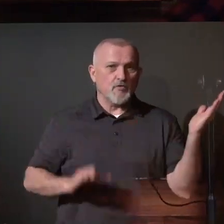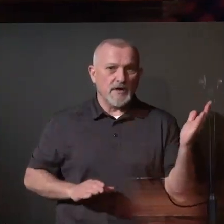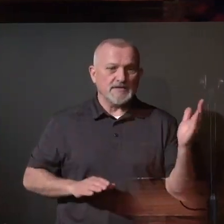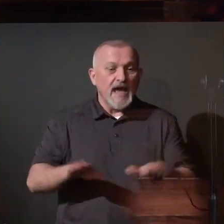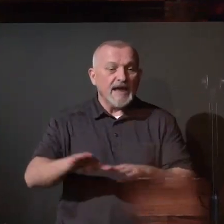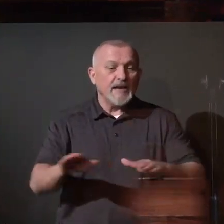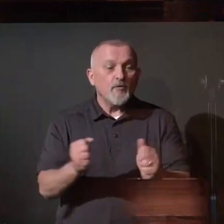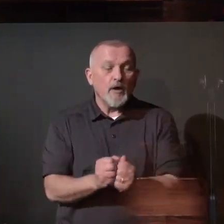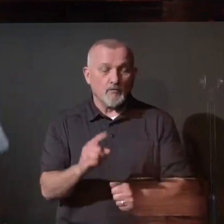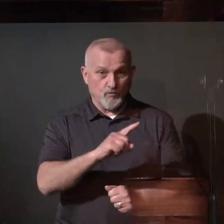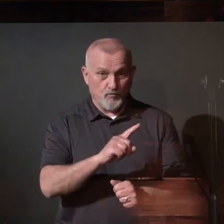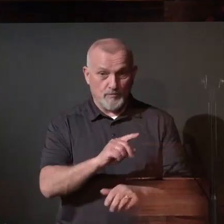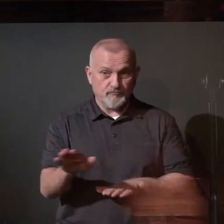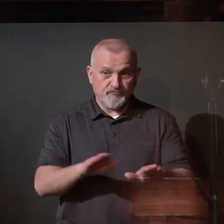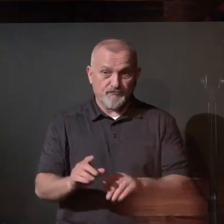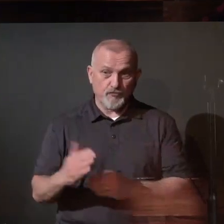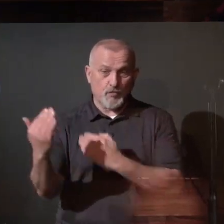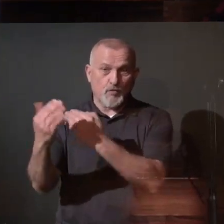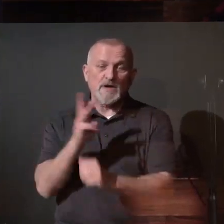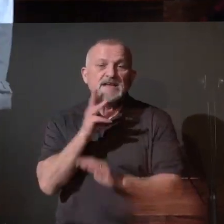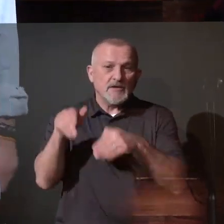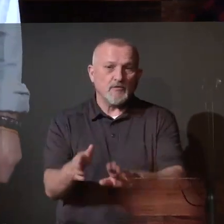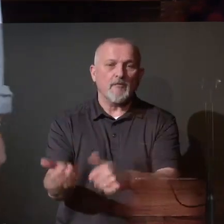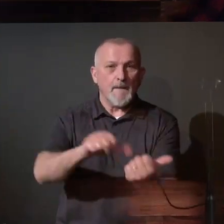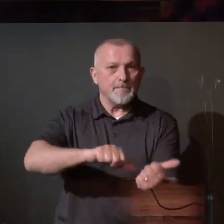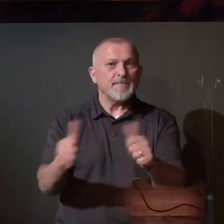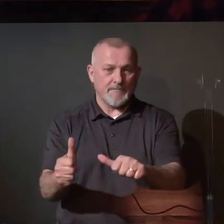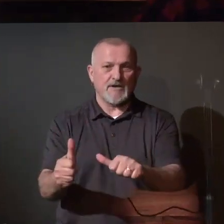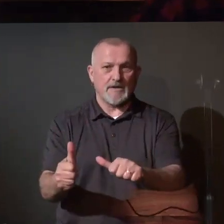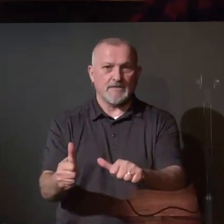enlisted him as a follower of Jesus. He went public with his faith.